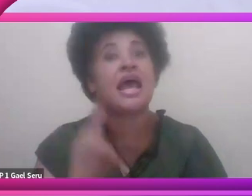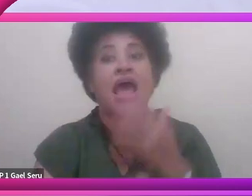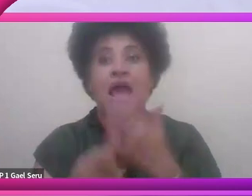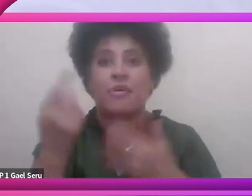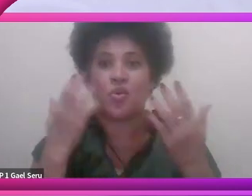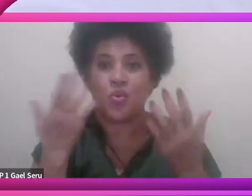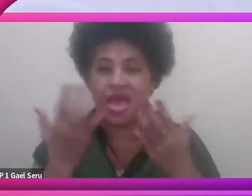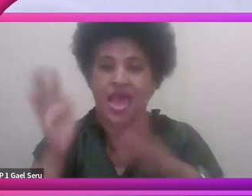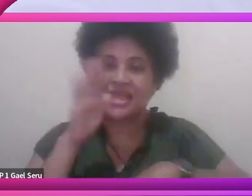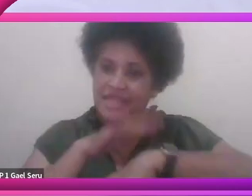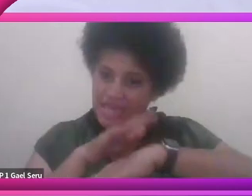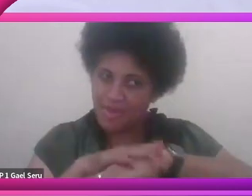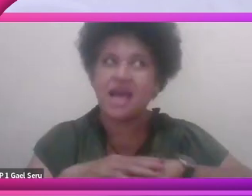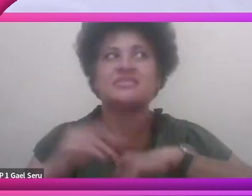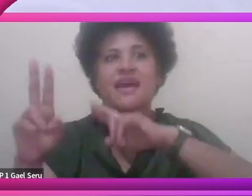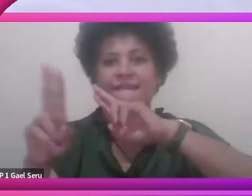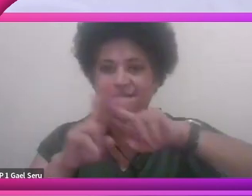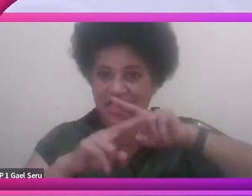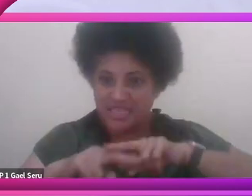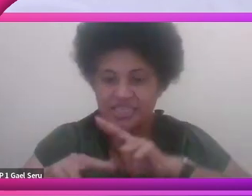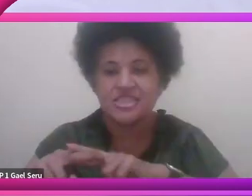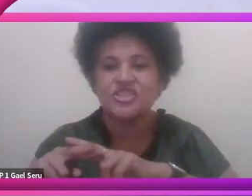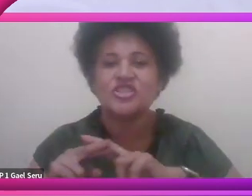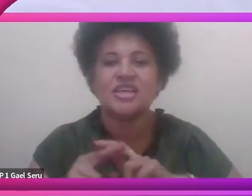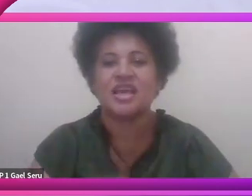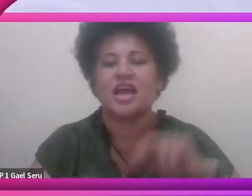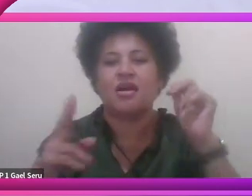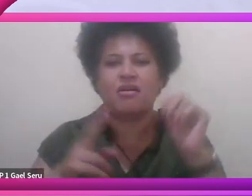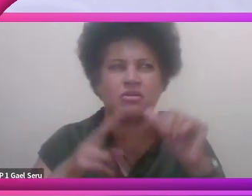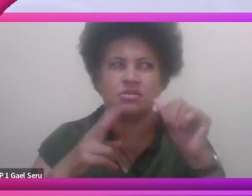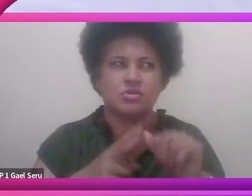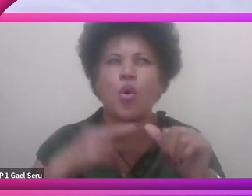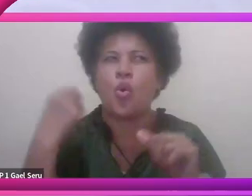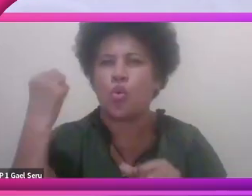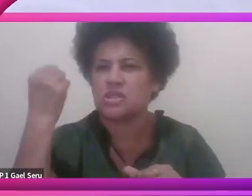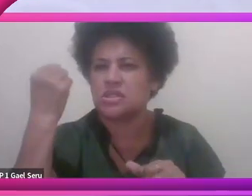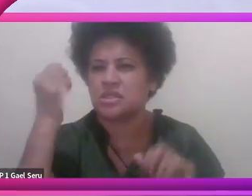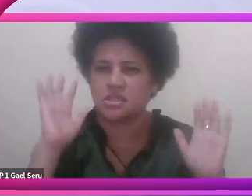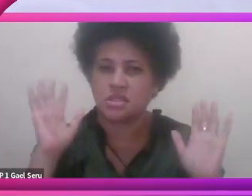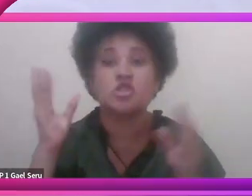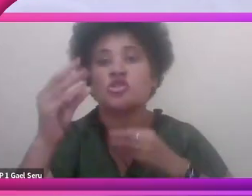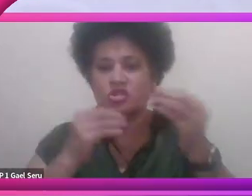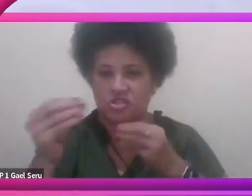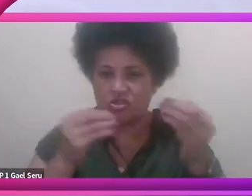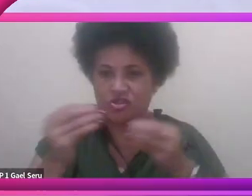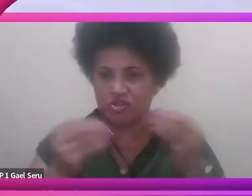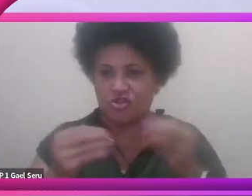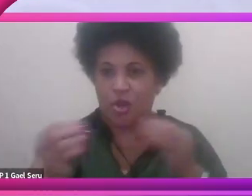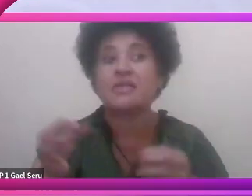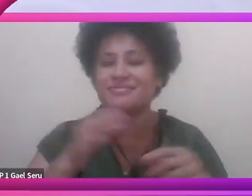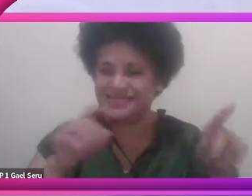Kiribati. Fiji also look at consultation, and also I think some Solomon Island, there are a few, and